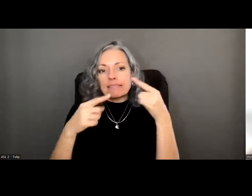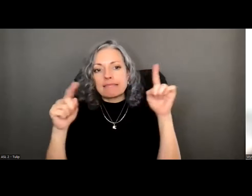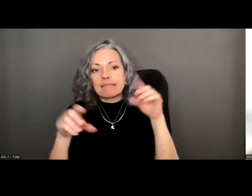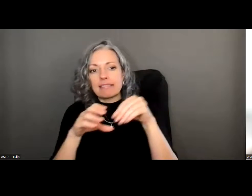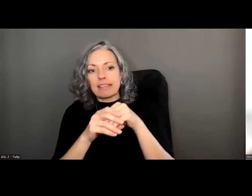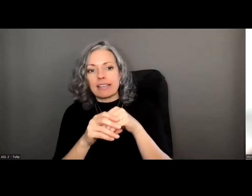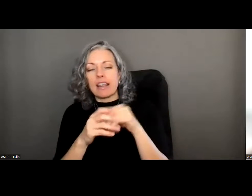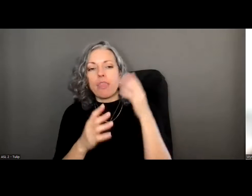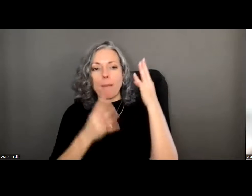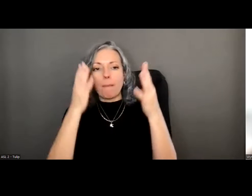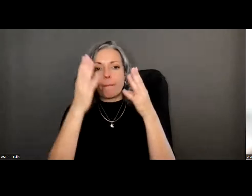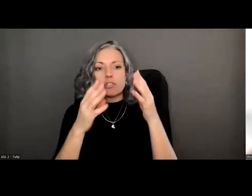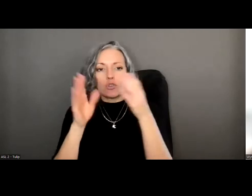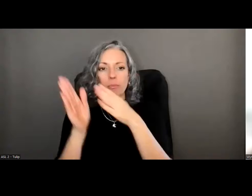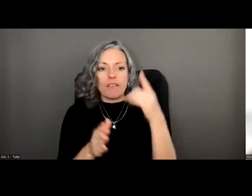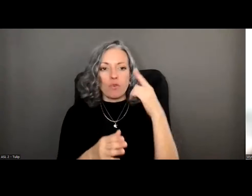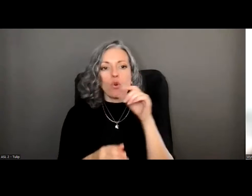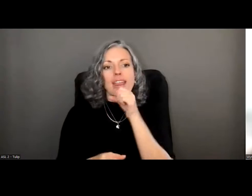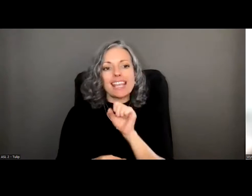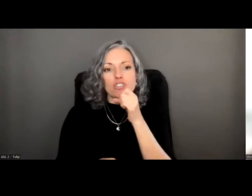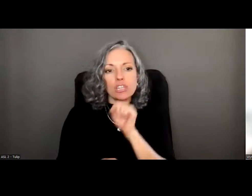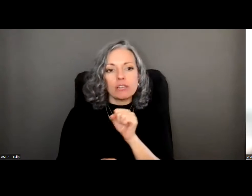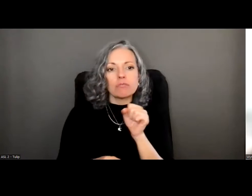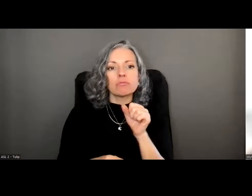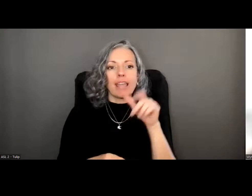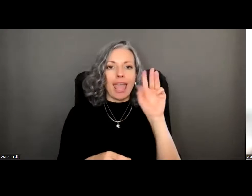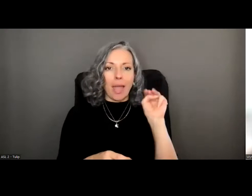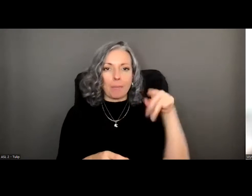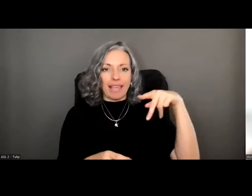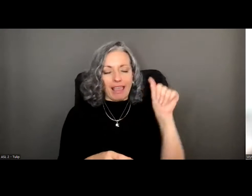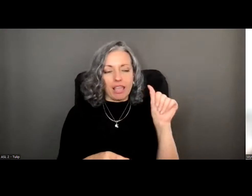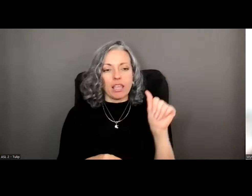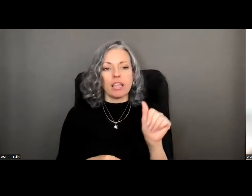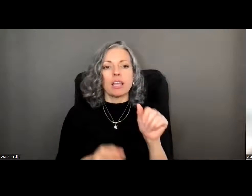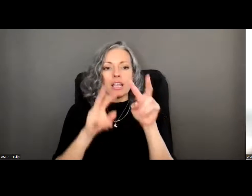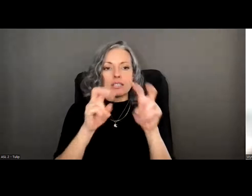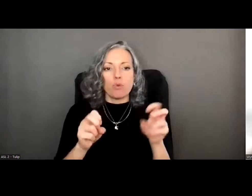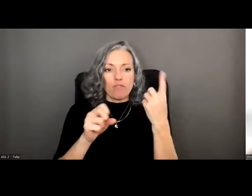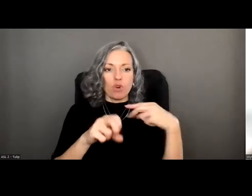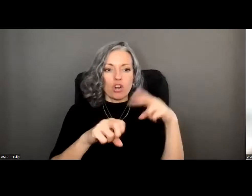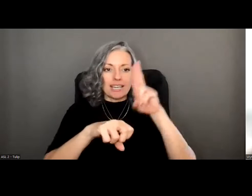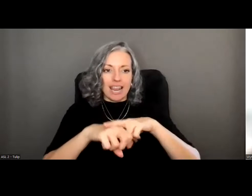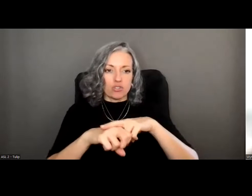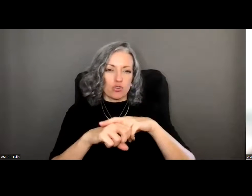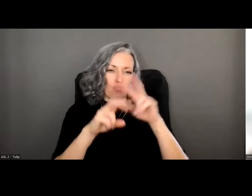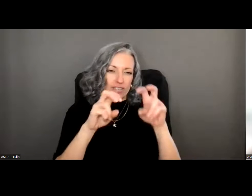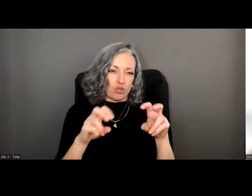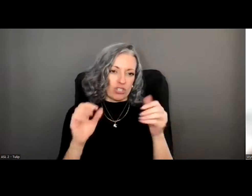master plan for aging, and explore opportunities for international research collaboration in dementia care,